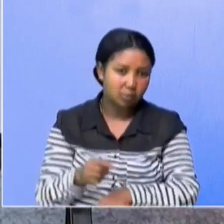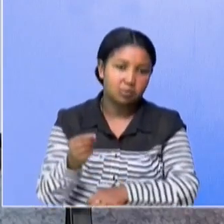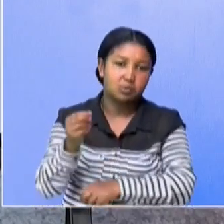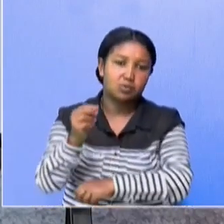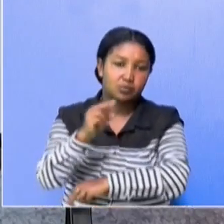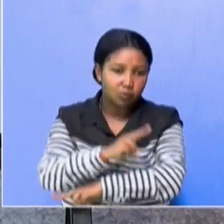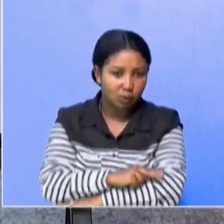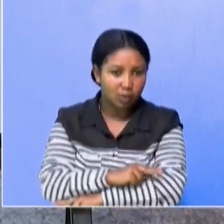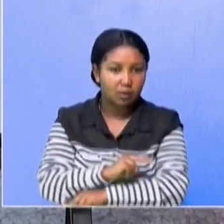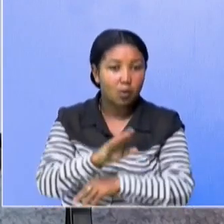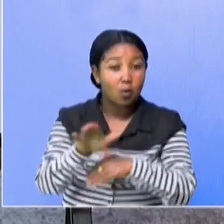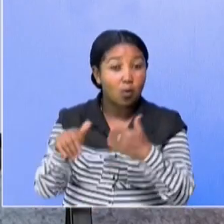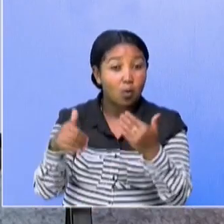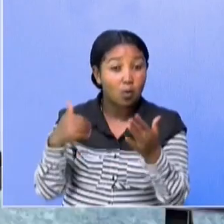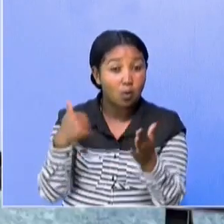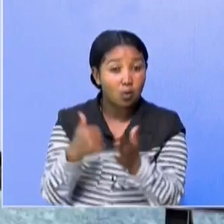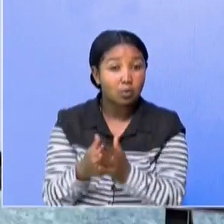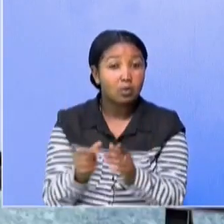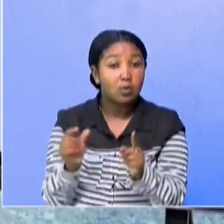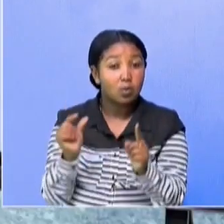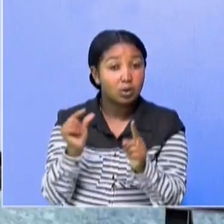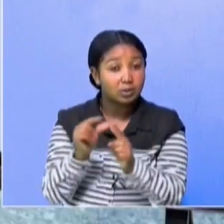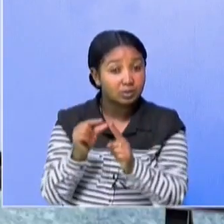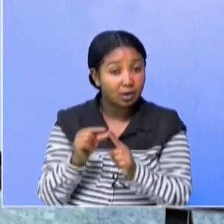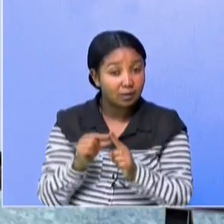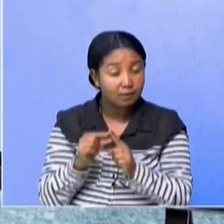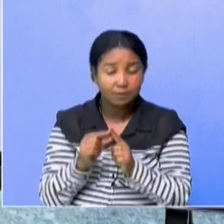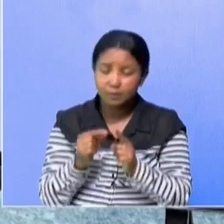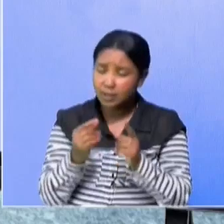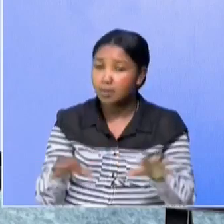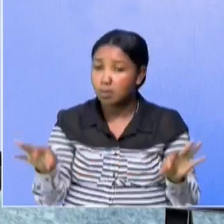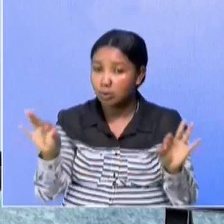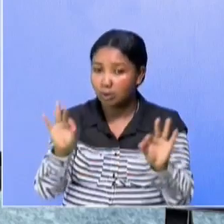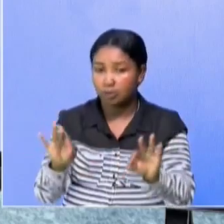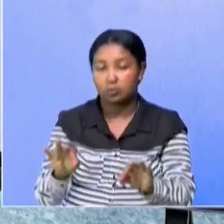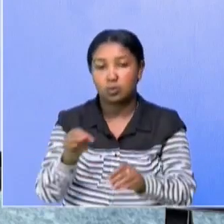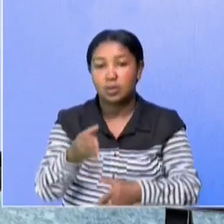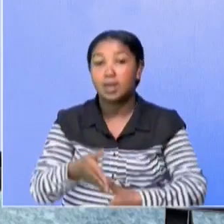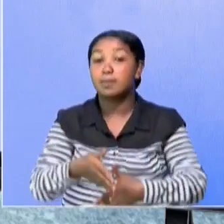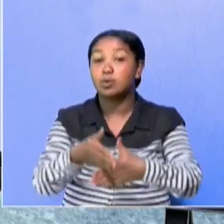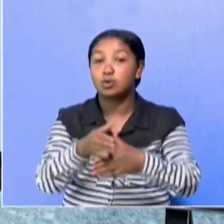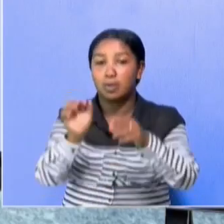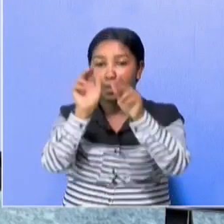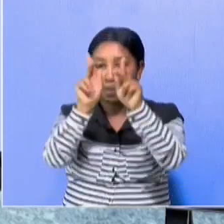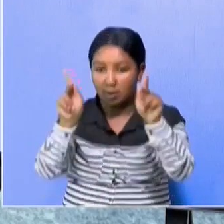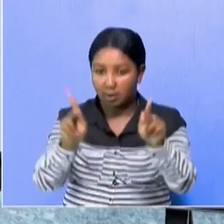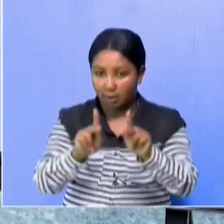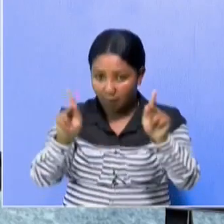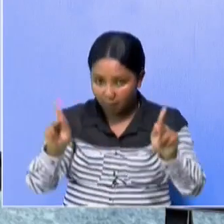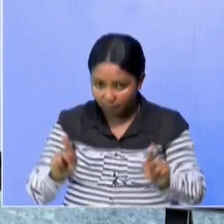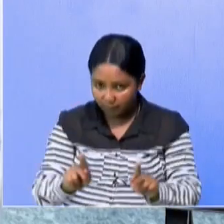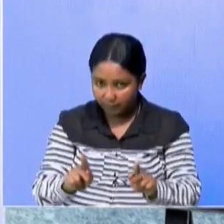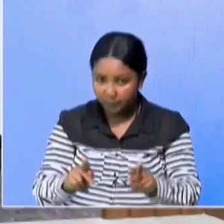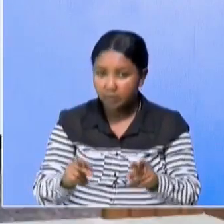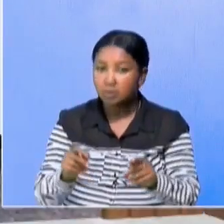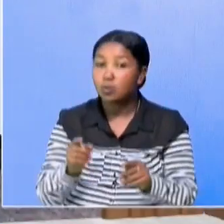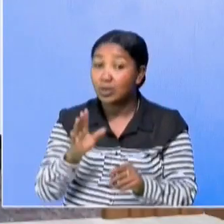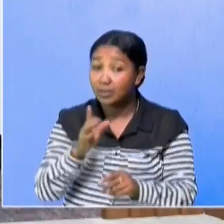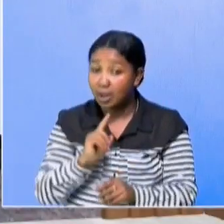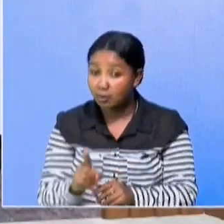are, or phrases are important so as to build the paragraph. What kind of paragraph? Still now, we are talking about